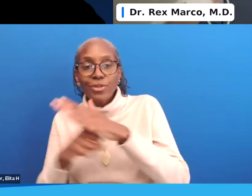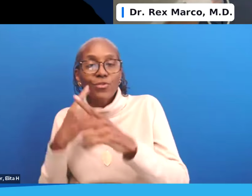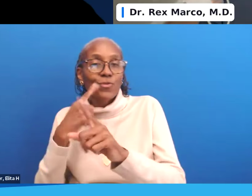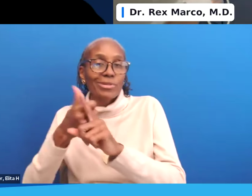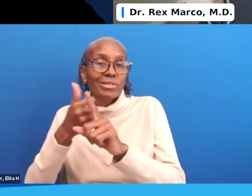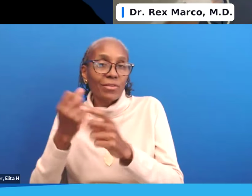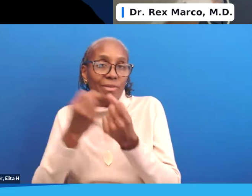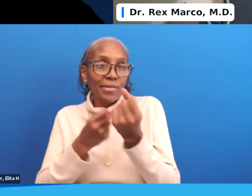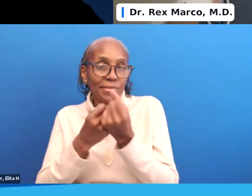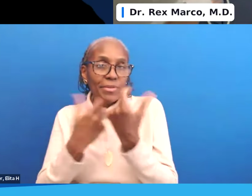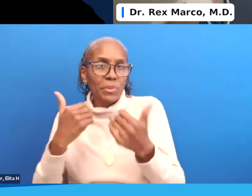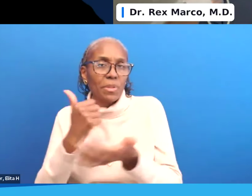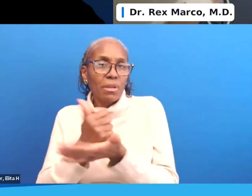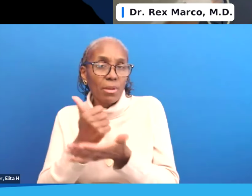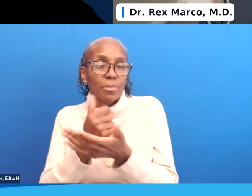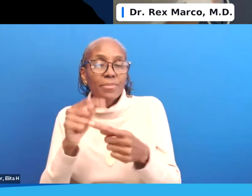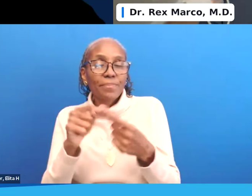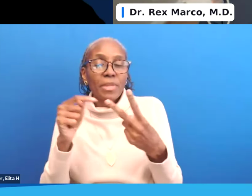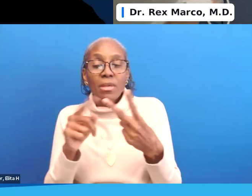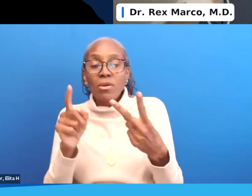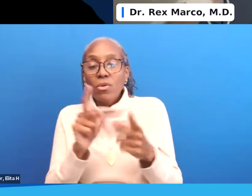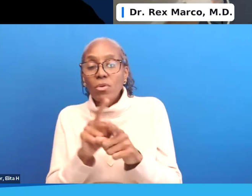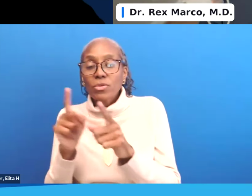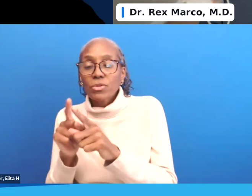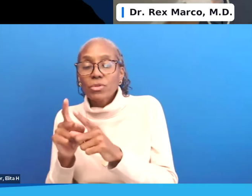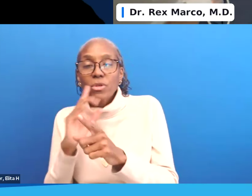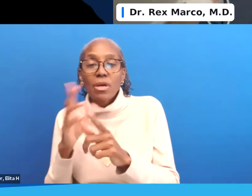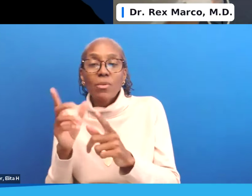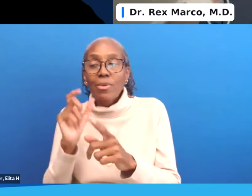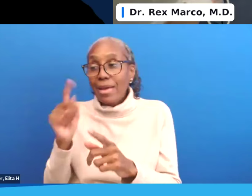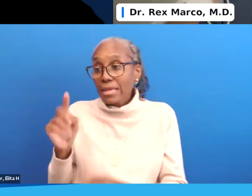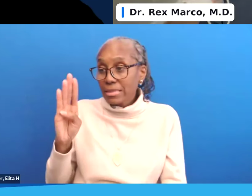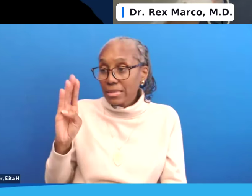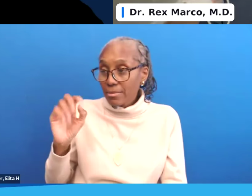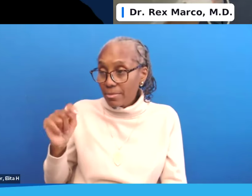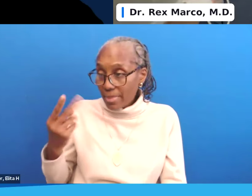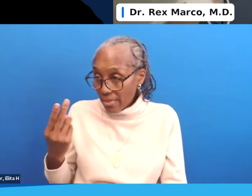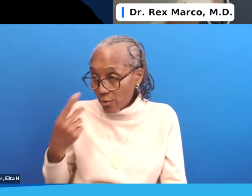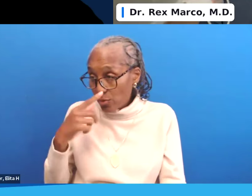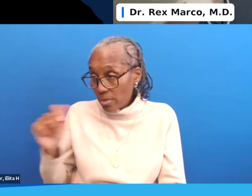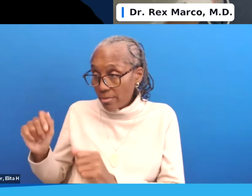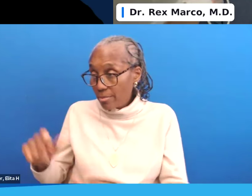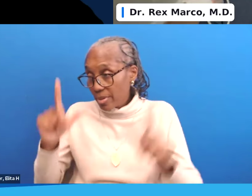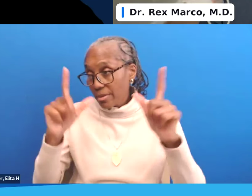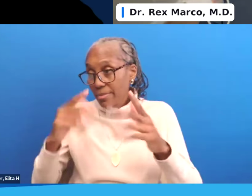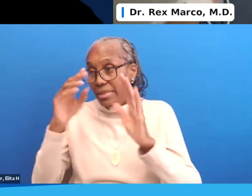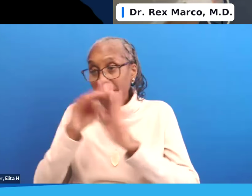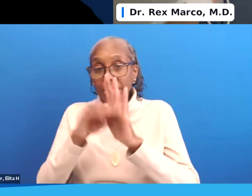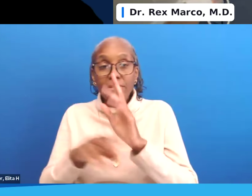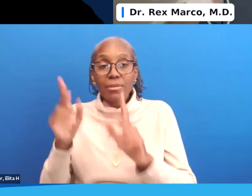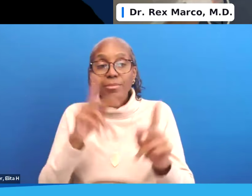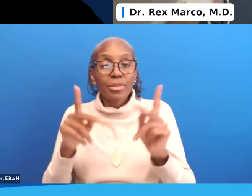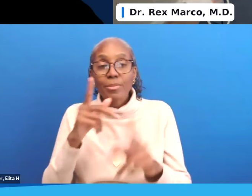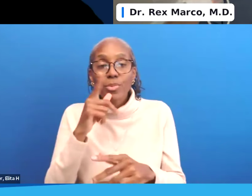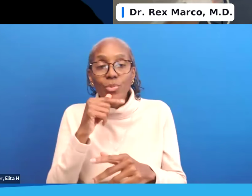very helpful. And also, I'm going to ask Beth to put up the list of people who